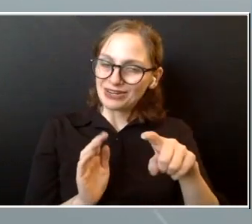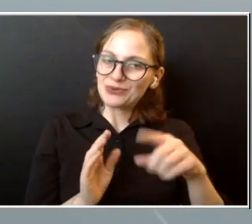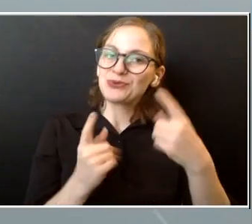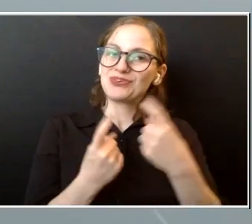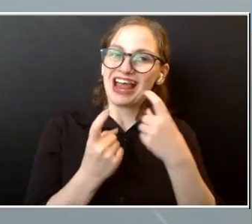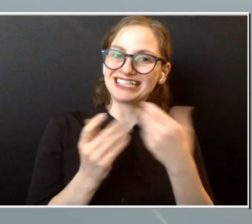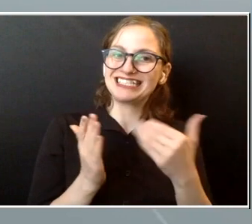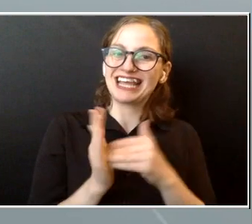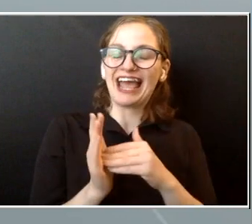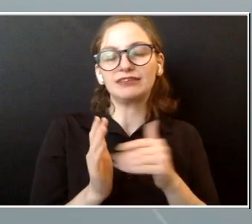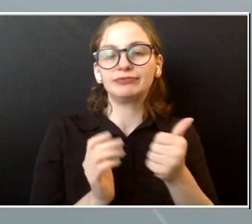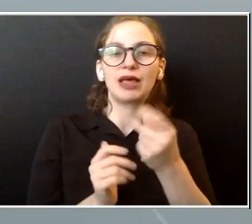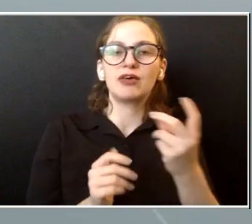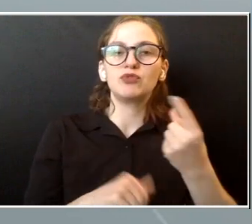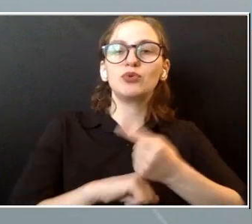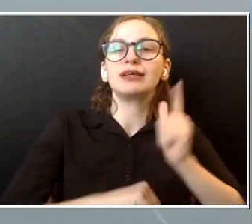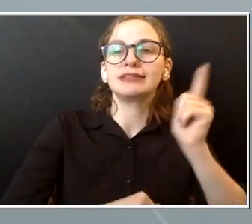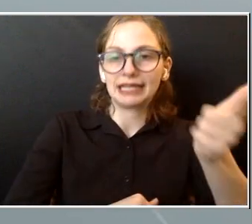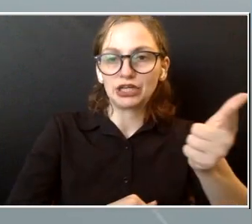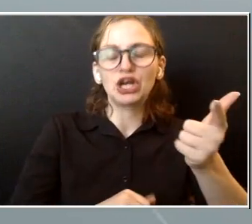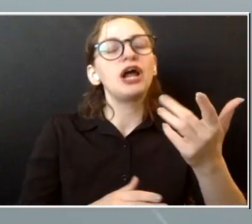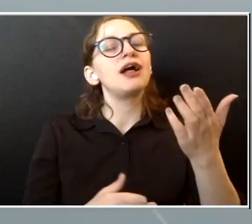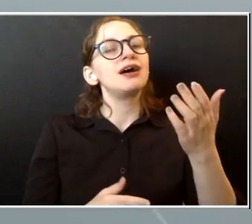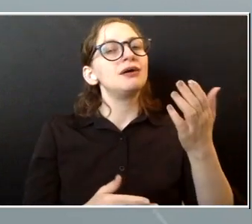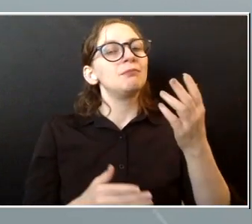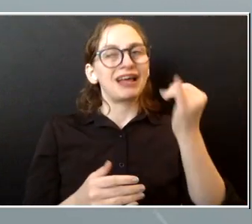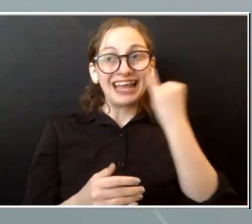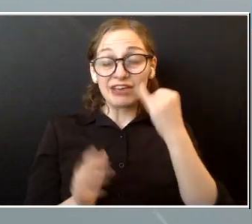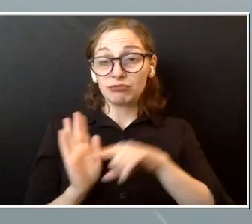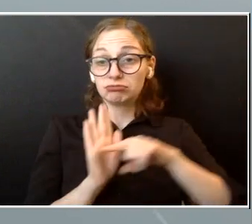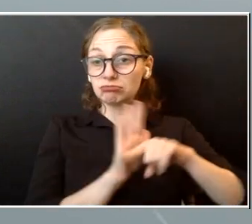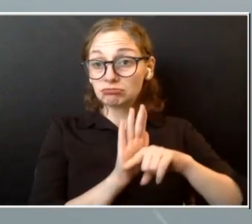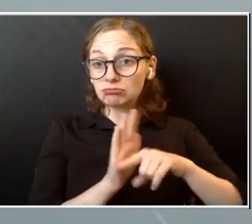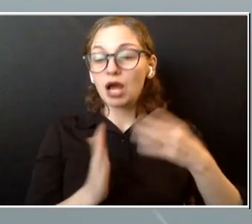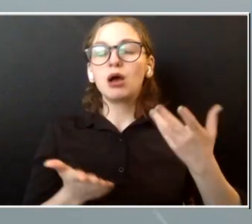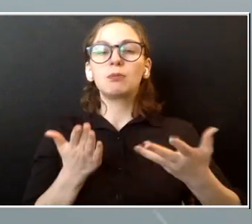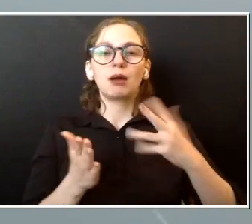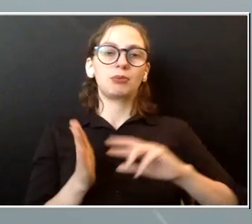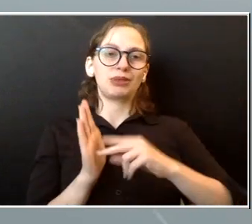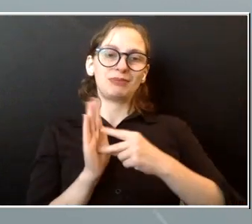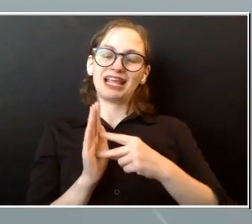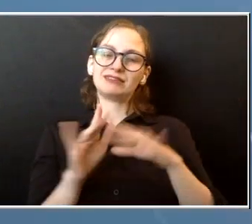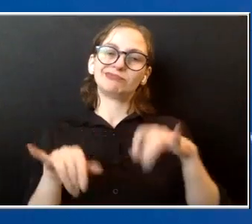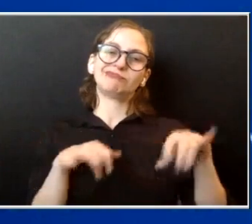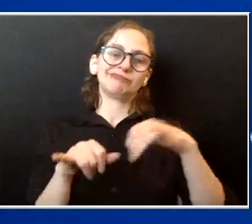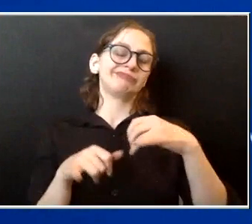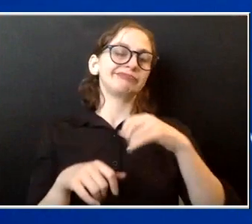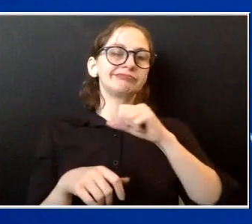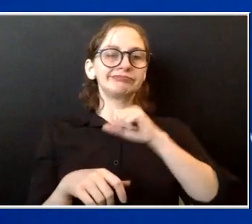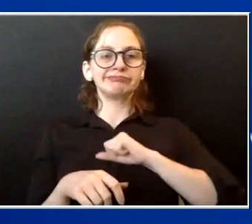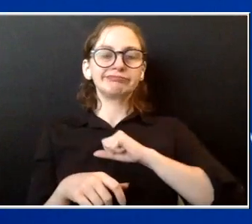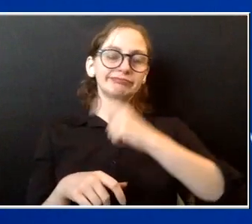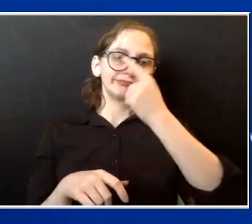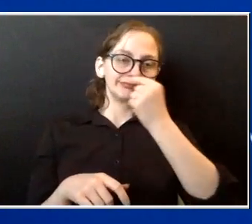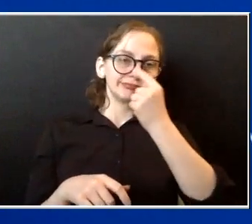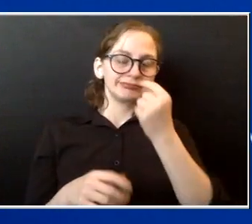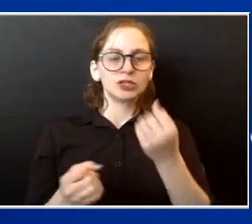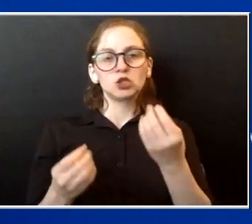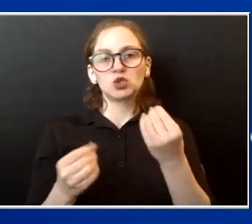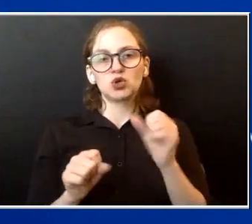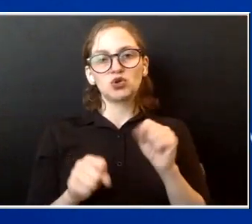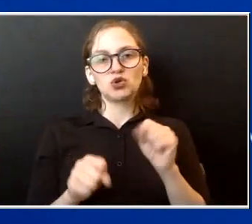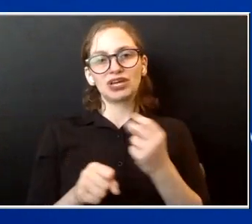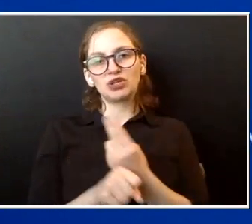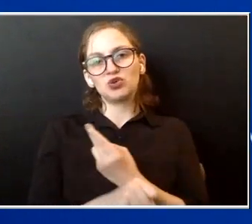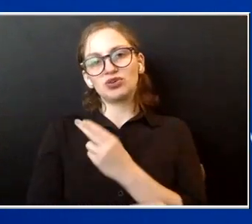is probably just a common cough and cold virus. Symptomatic therapy is best. Tylenol, ibuprofen, even some behind-the-counter cough